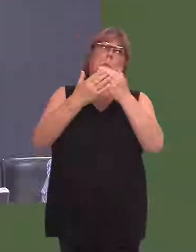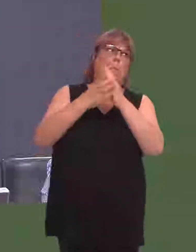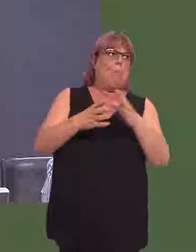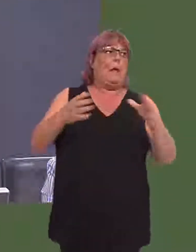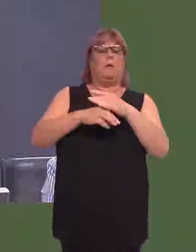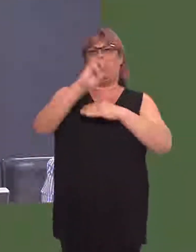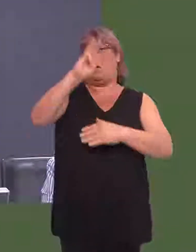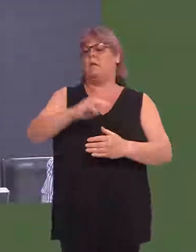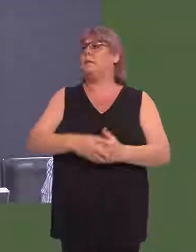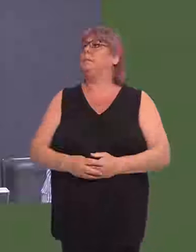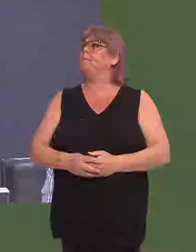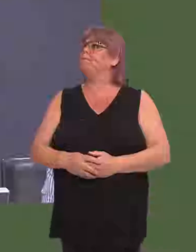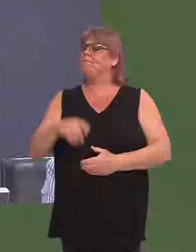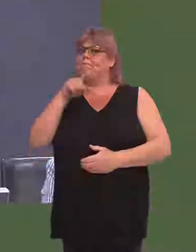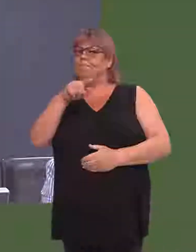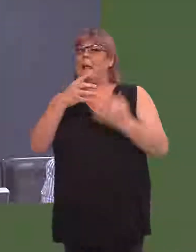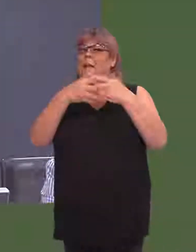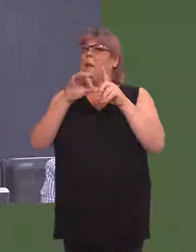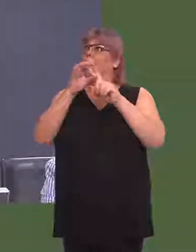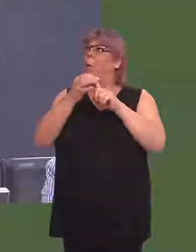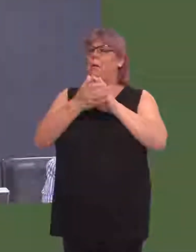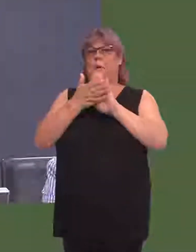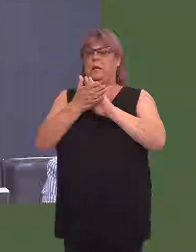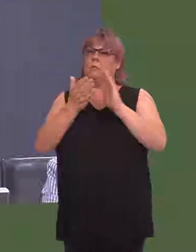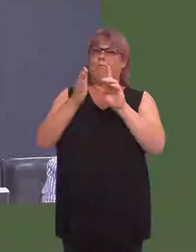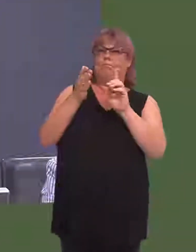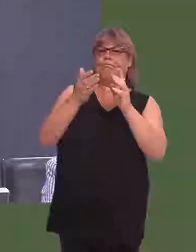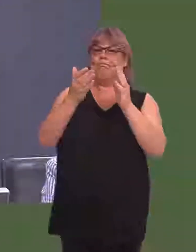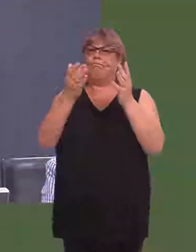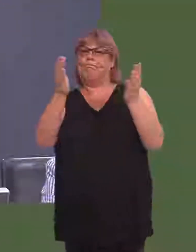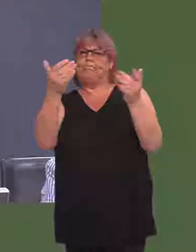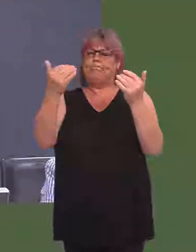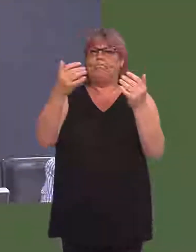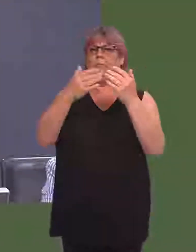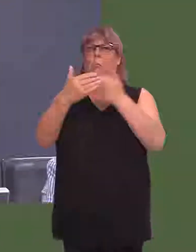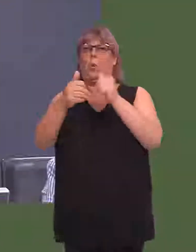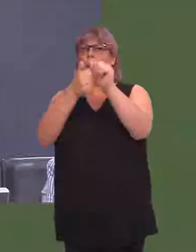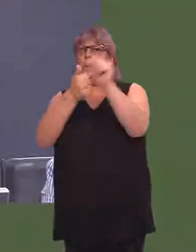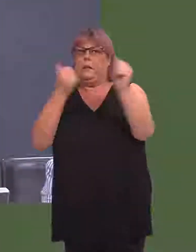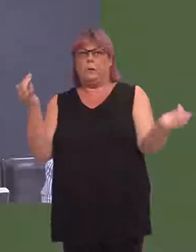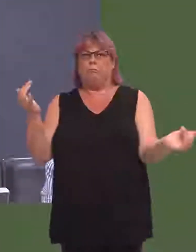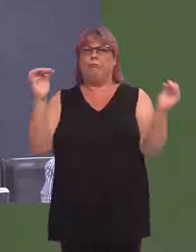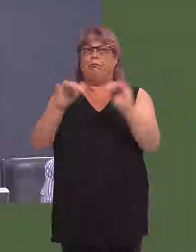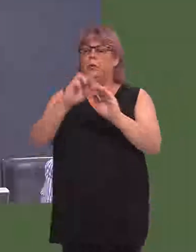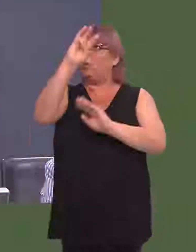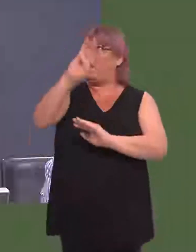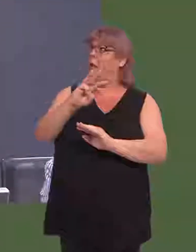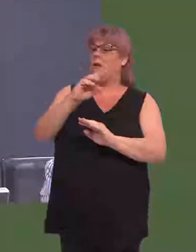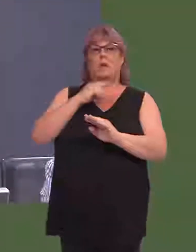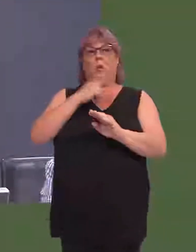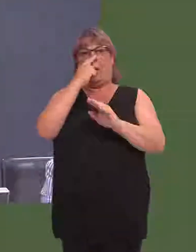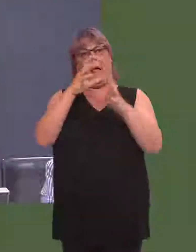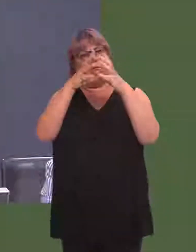Wales. Innovation Point has attracted many companies to Wales, whereby businesses like these are vital in sustaining growth